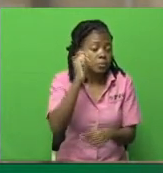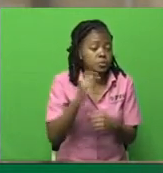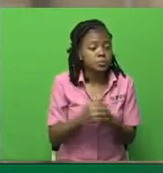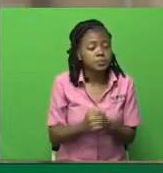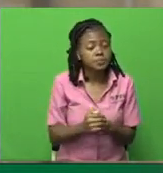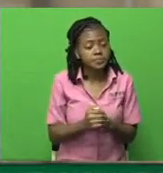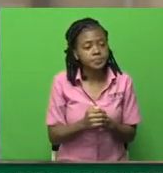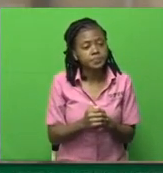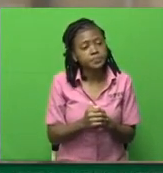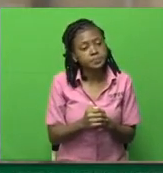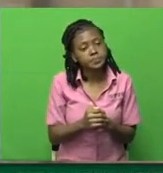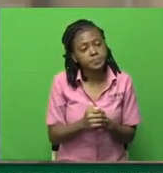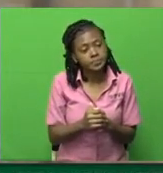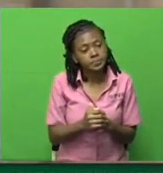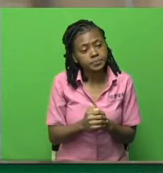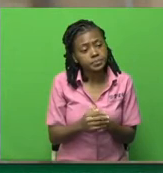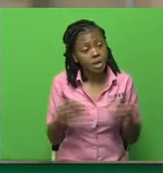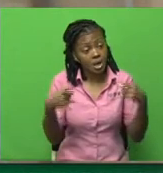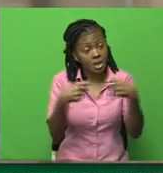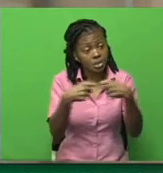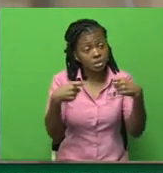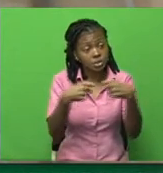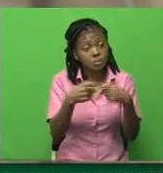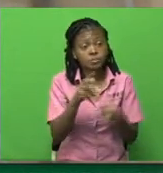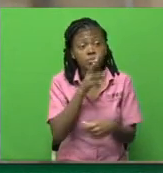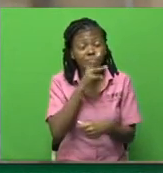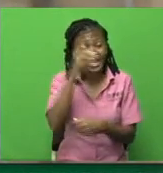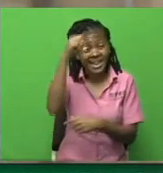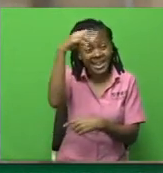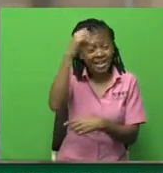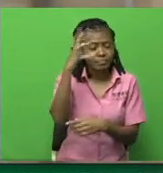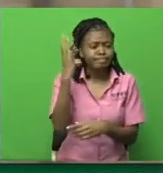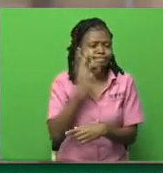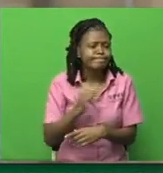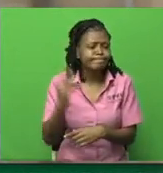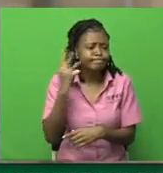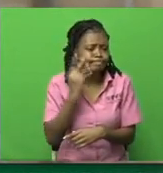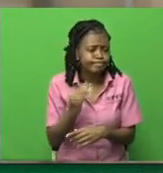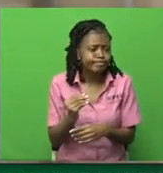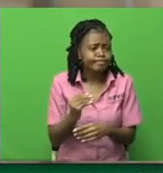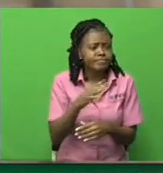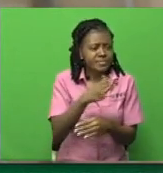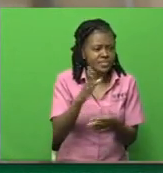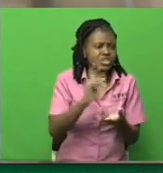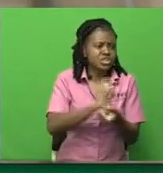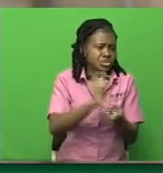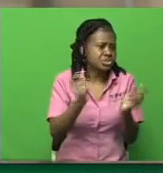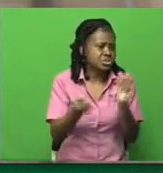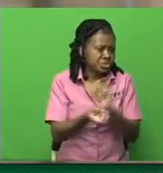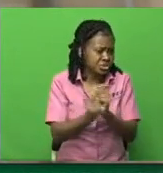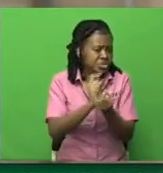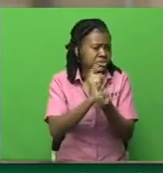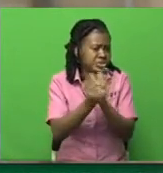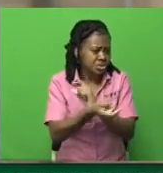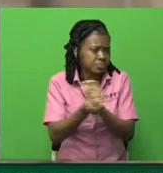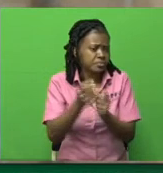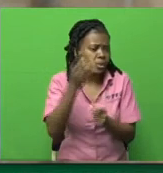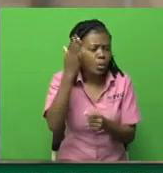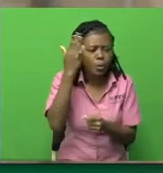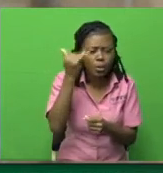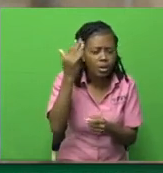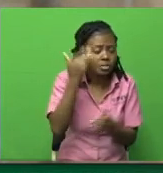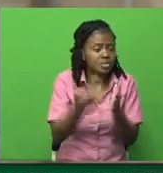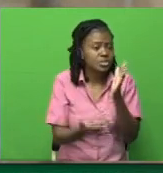the utility sector Madam speaker have been experiencing unprecedented changes driven by rapid technological